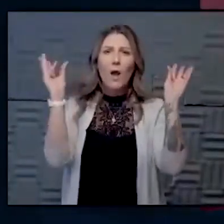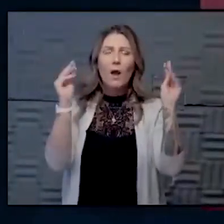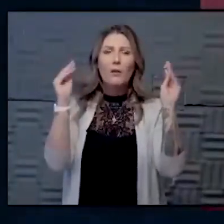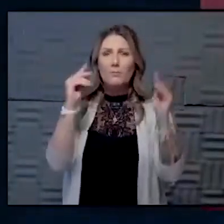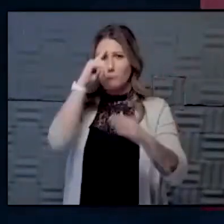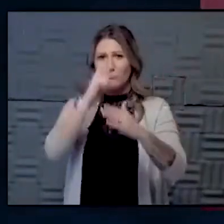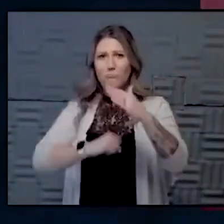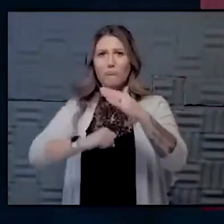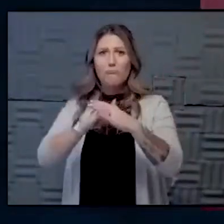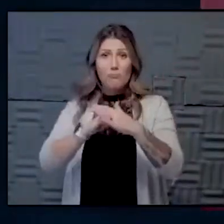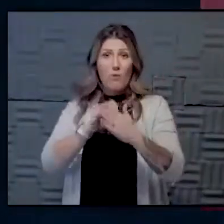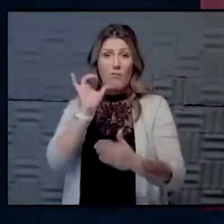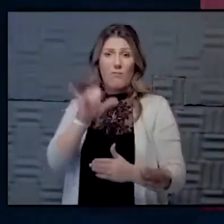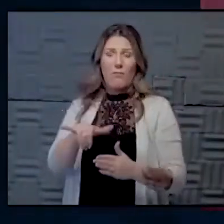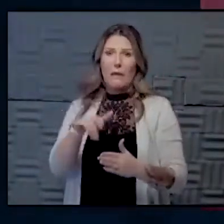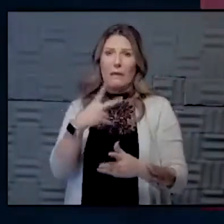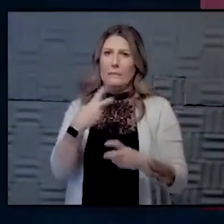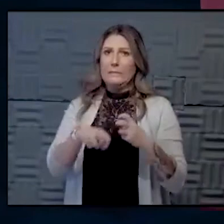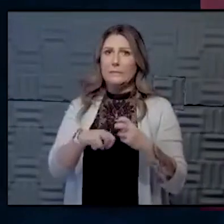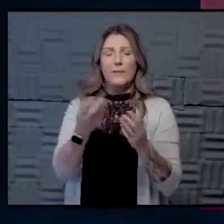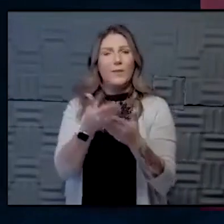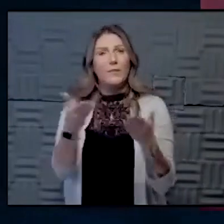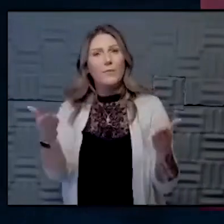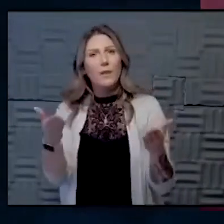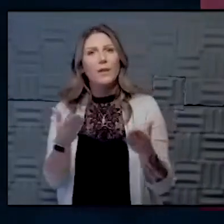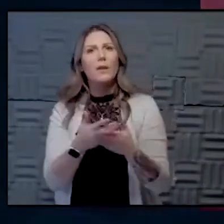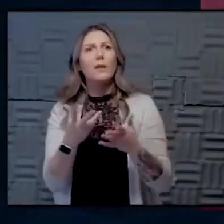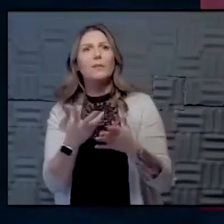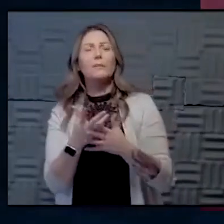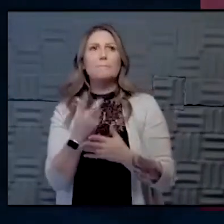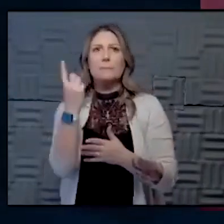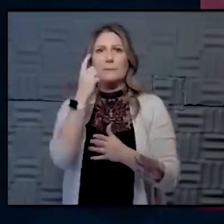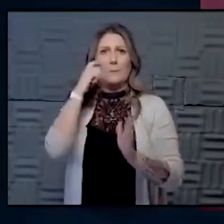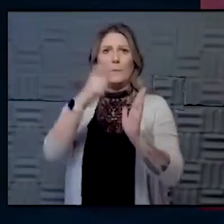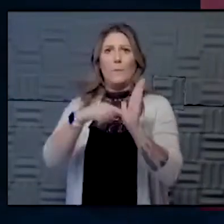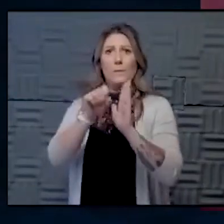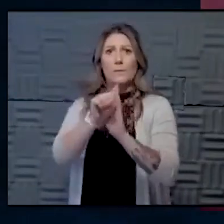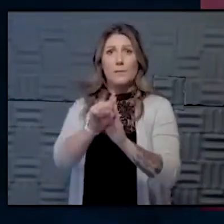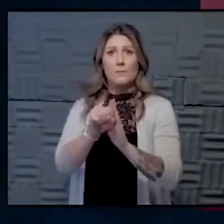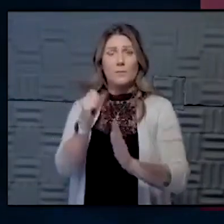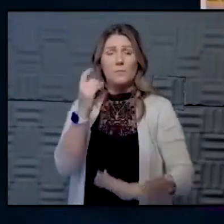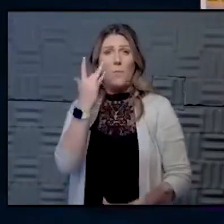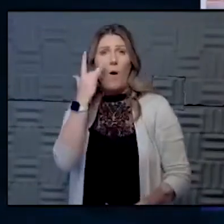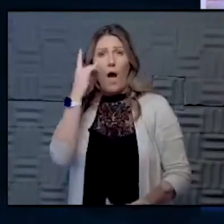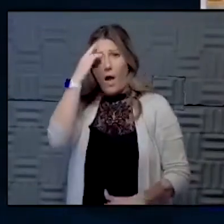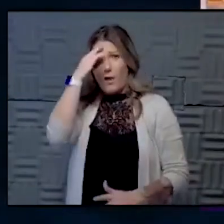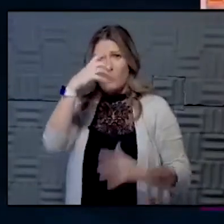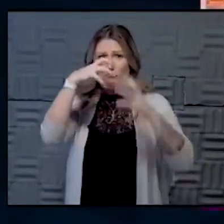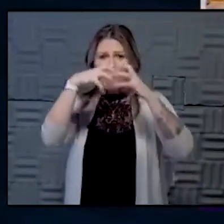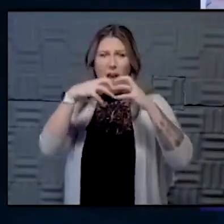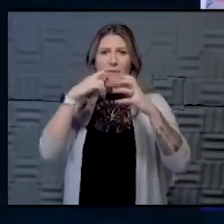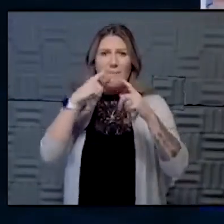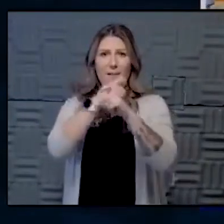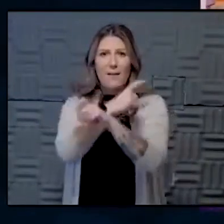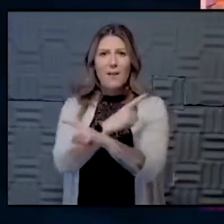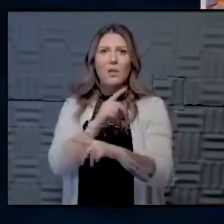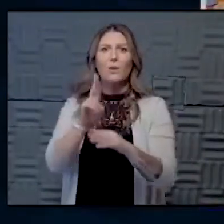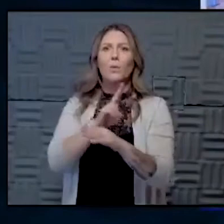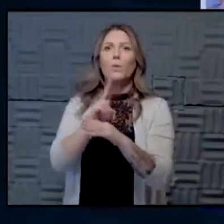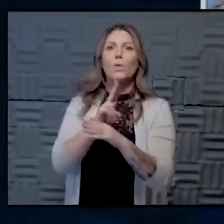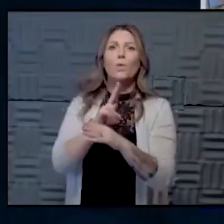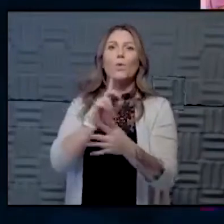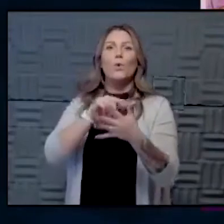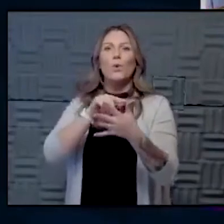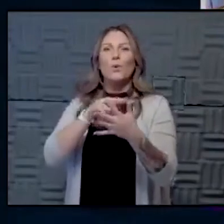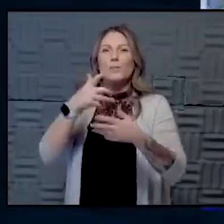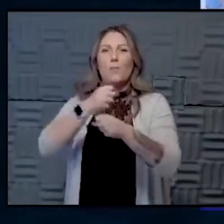Stroke can be a very difficult thing to sometimes know the symptoms for because the brain is very complicated. So we use mnemonics to help remember.